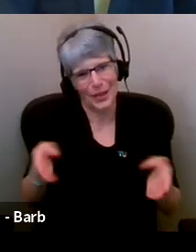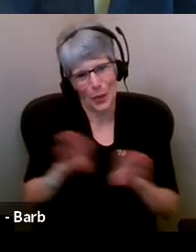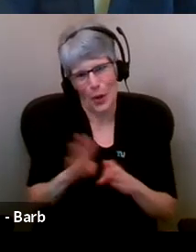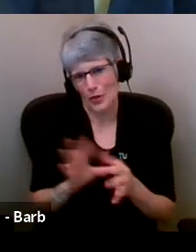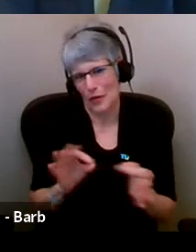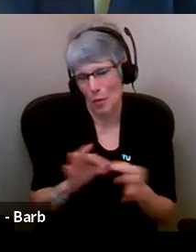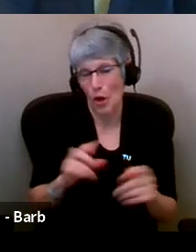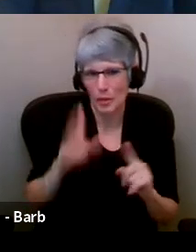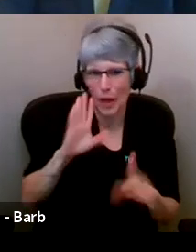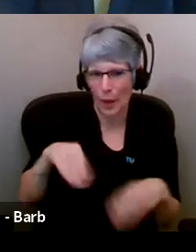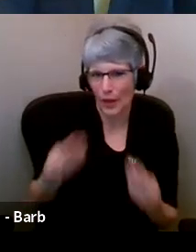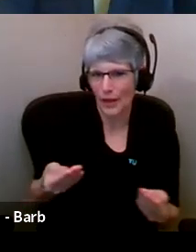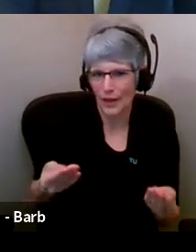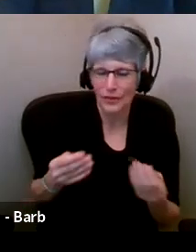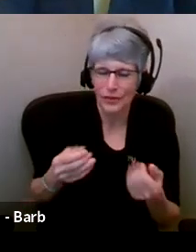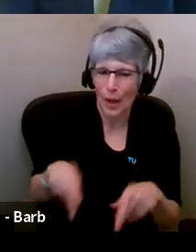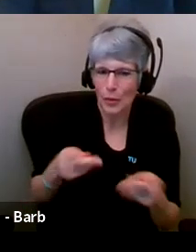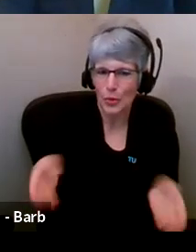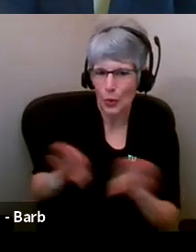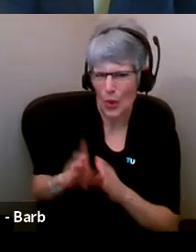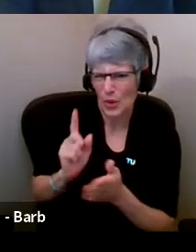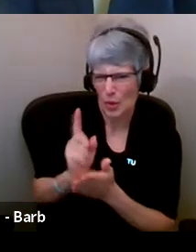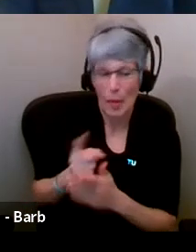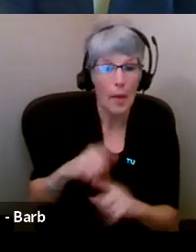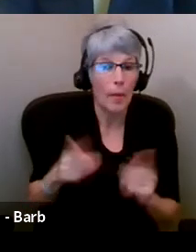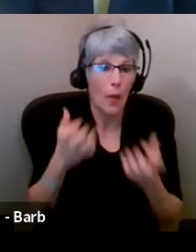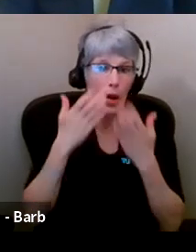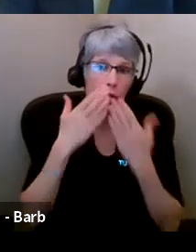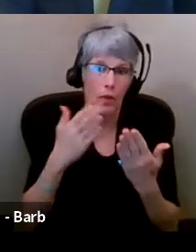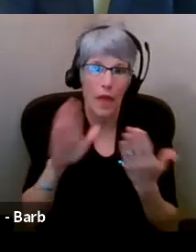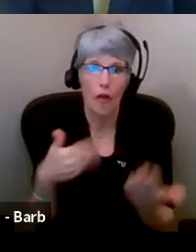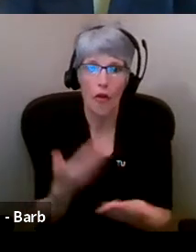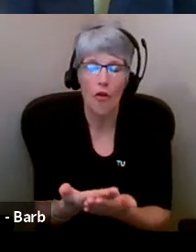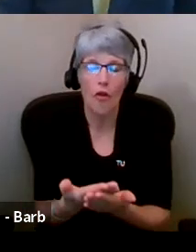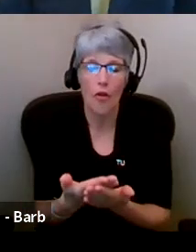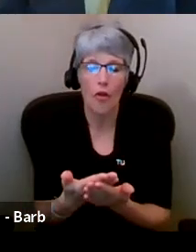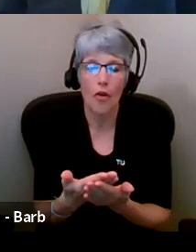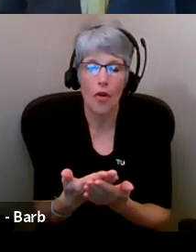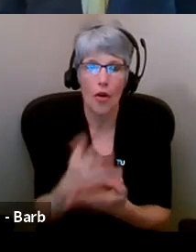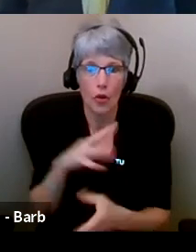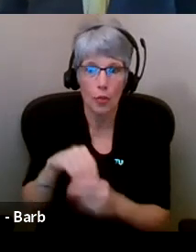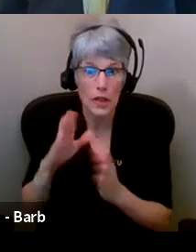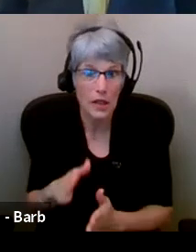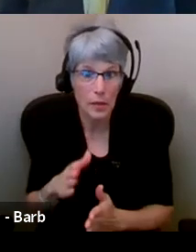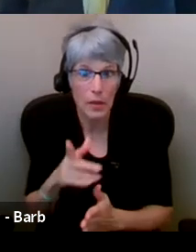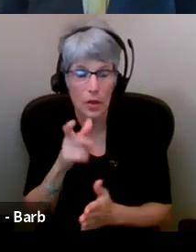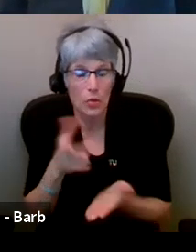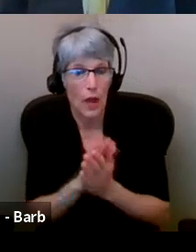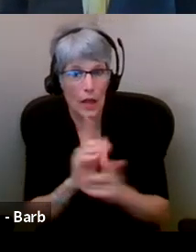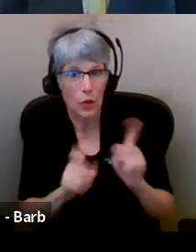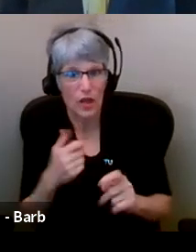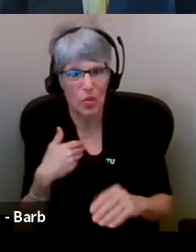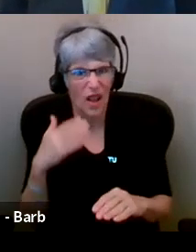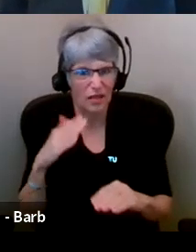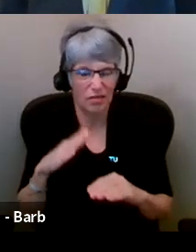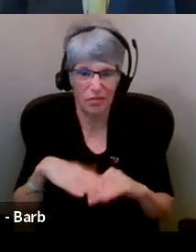opportunity to wrap things up, President Schatzel, in a moment. I do want to thank all of the participants who asked questions. We had over